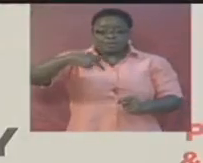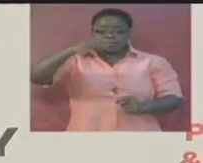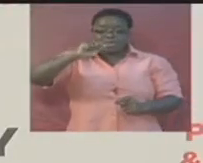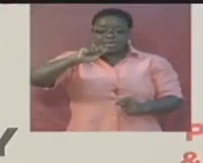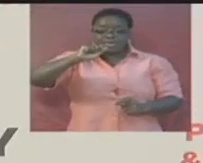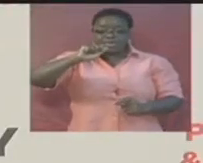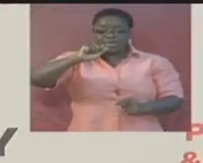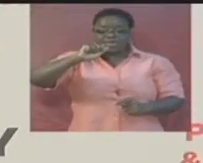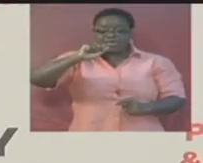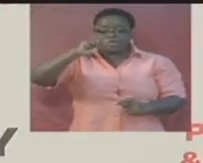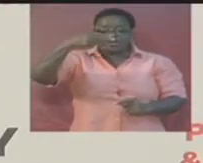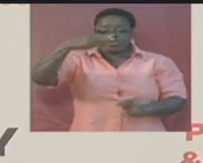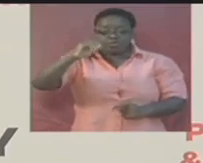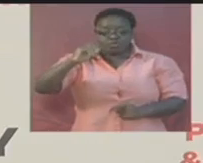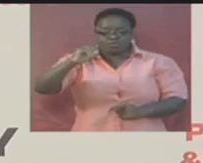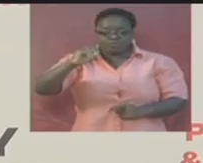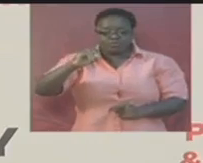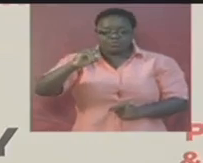vaccines through